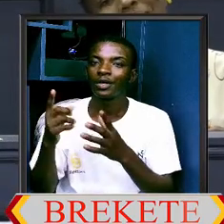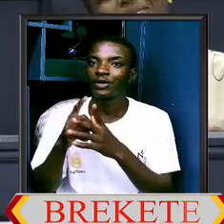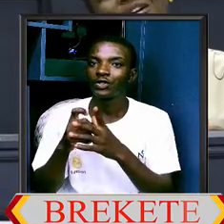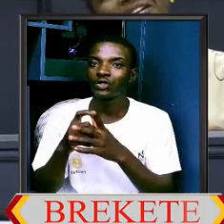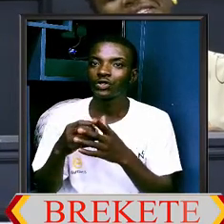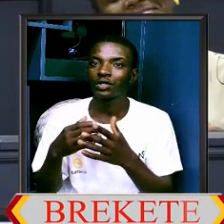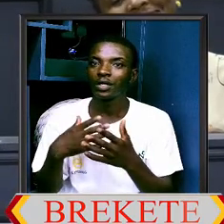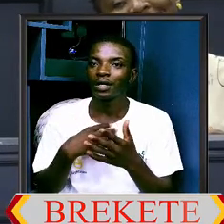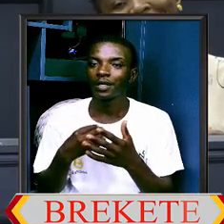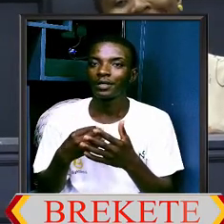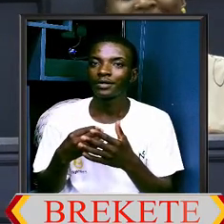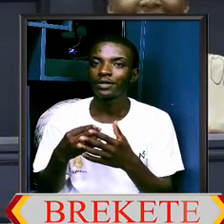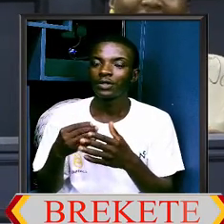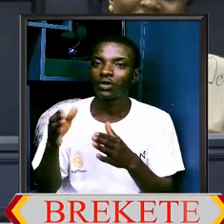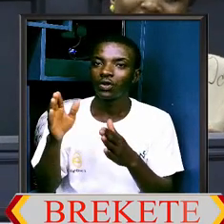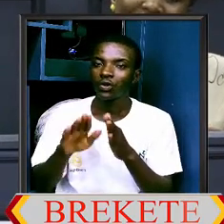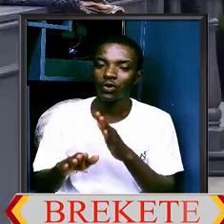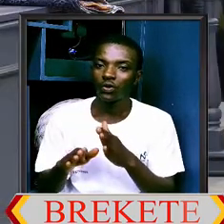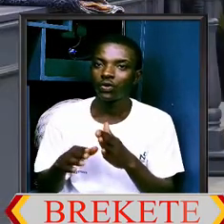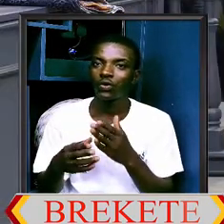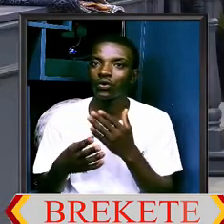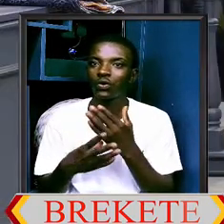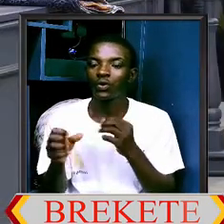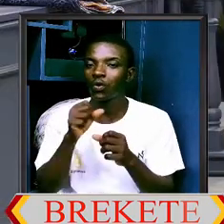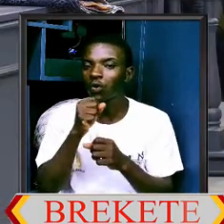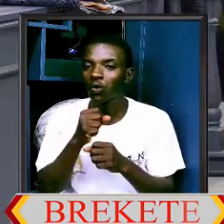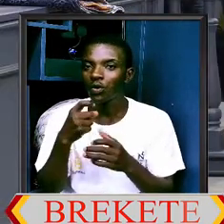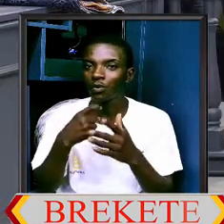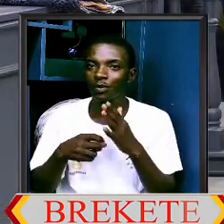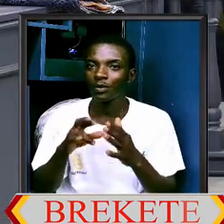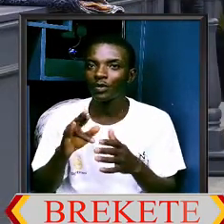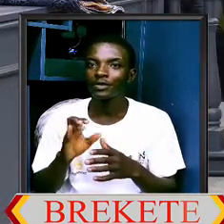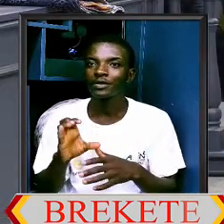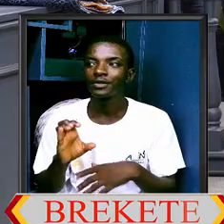rice, old price. Buy red oil, old price.